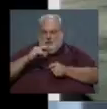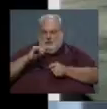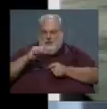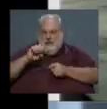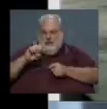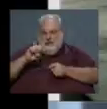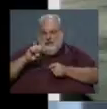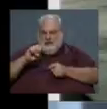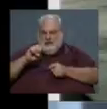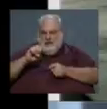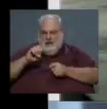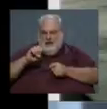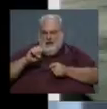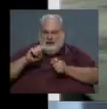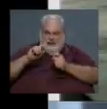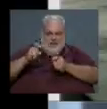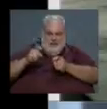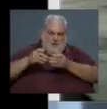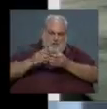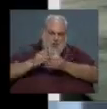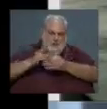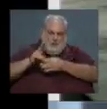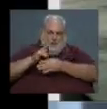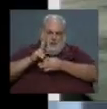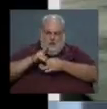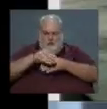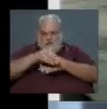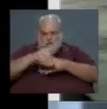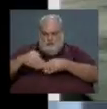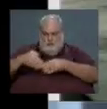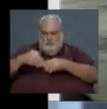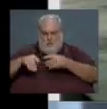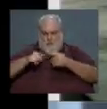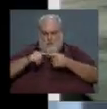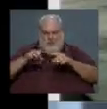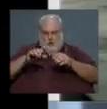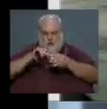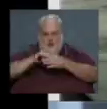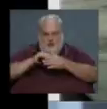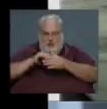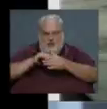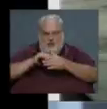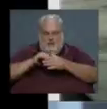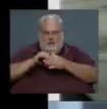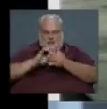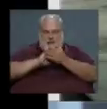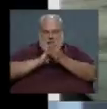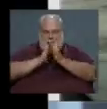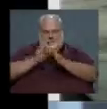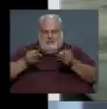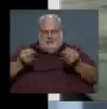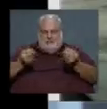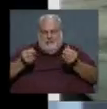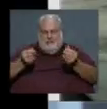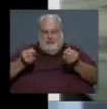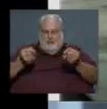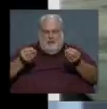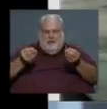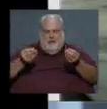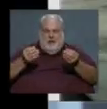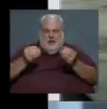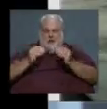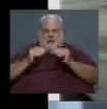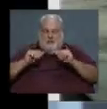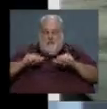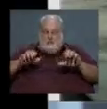going to have to dedicate right-of-way along the street, and when they dedicate the right-of-way, it becomes the city's property, and then in order